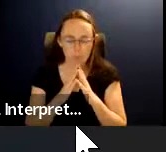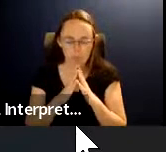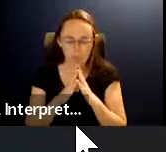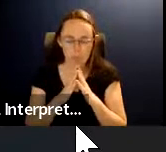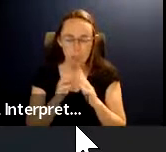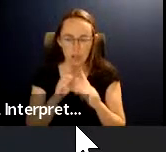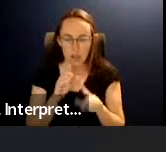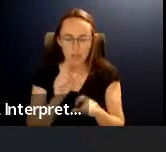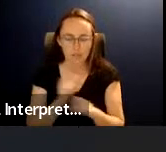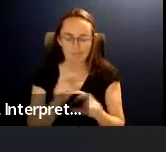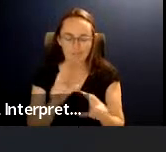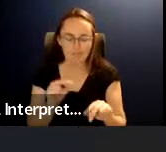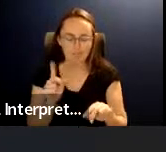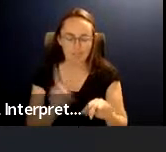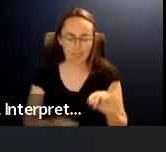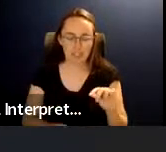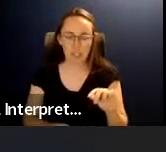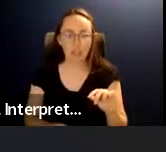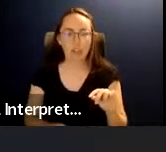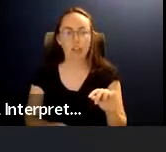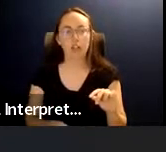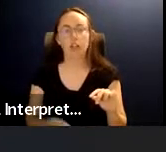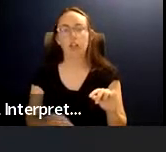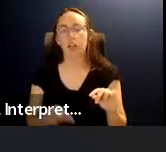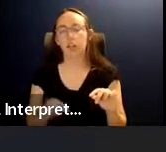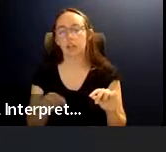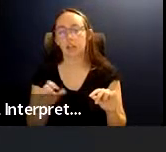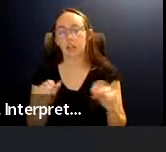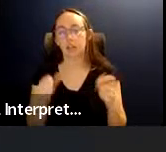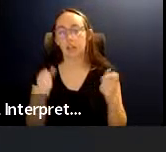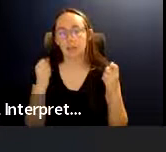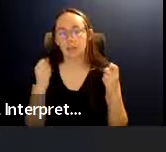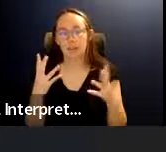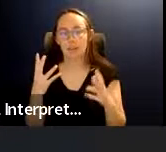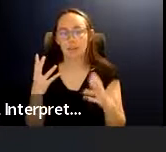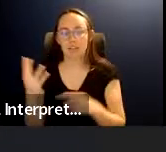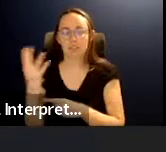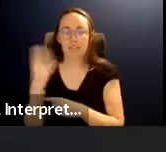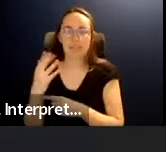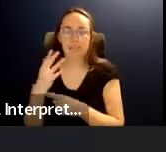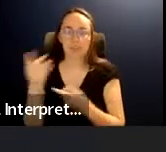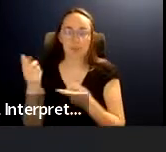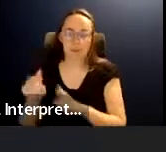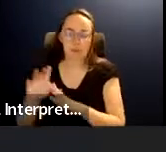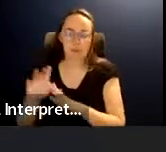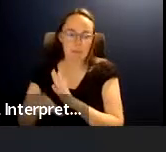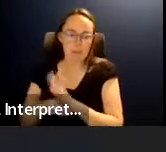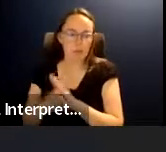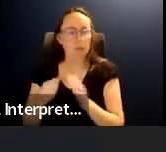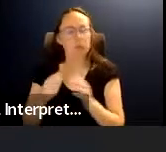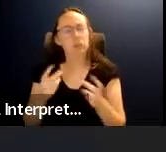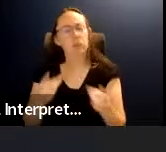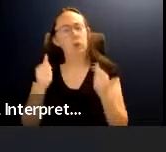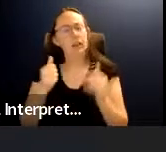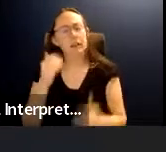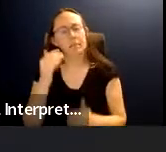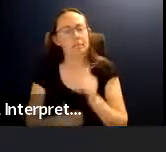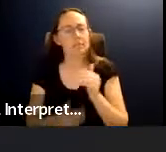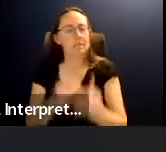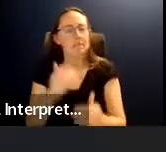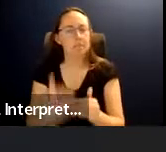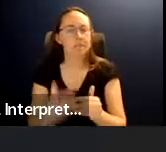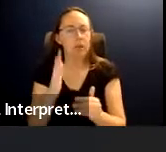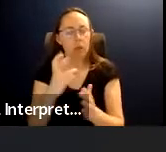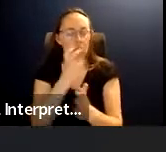Actually, it won't let me do that. So there's a lot of, video going in the background. So I'm going to quickly go through these. We're going to jump into